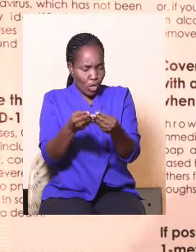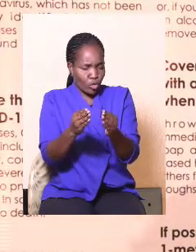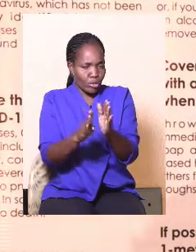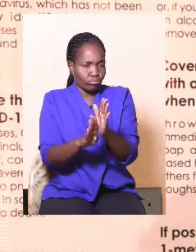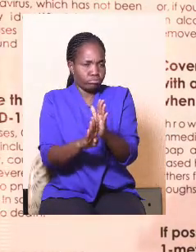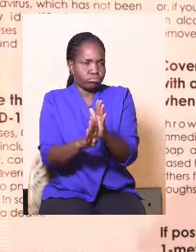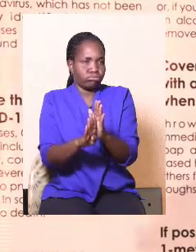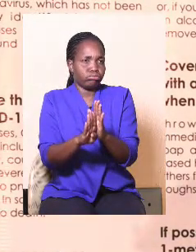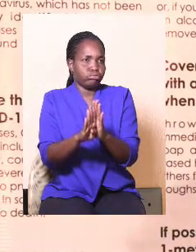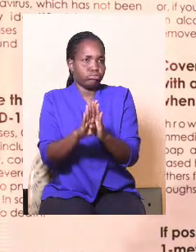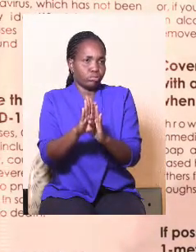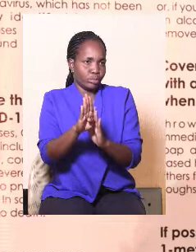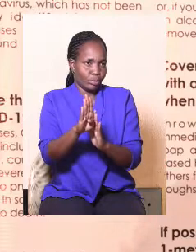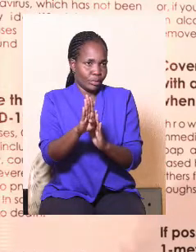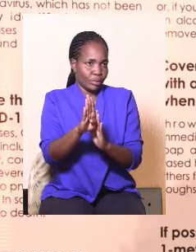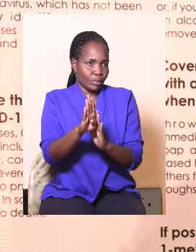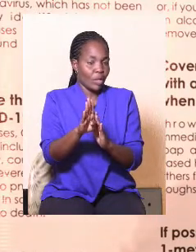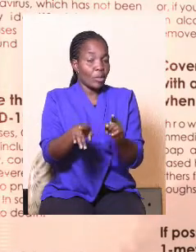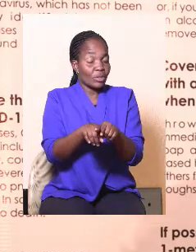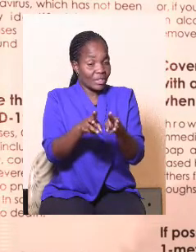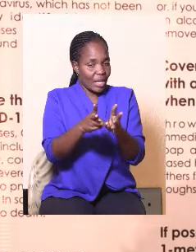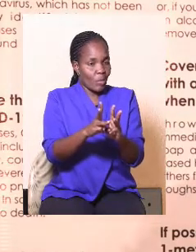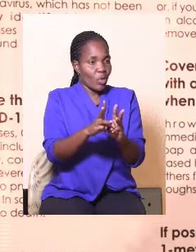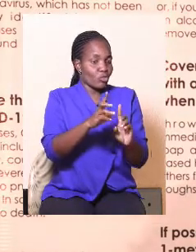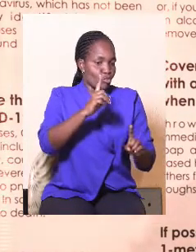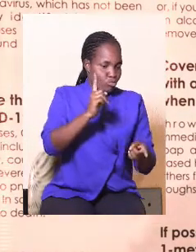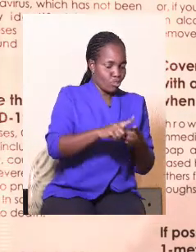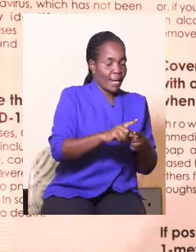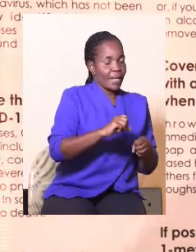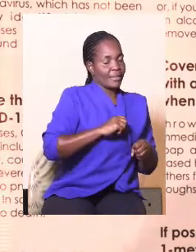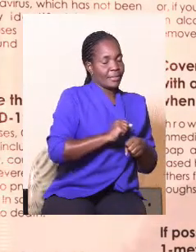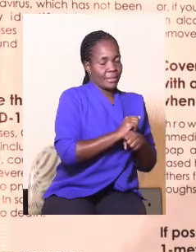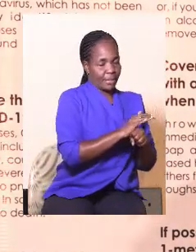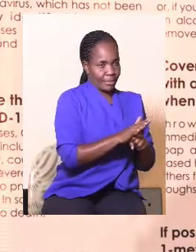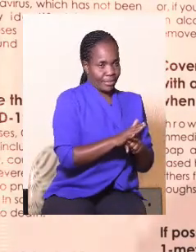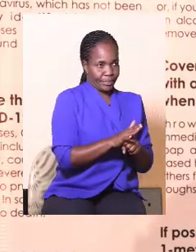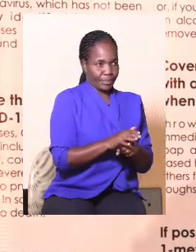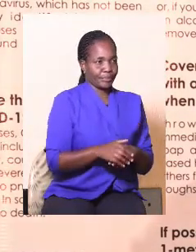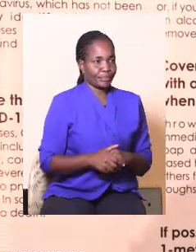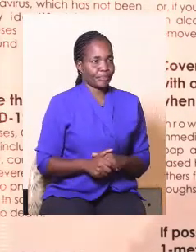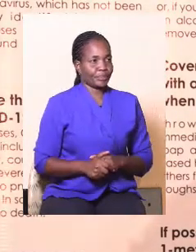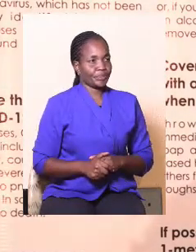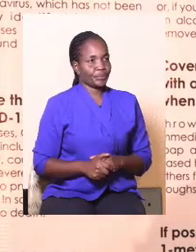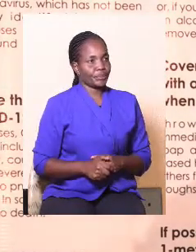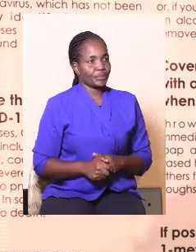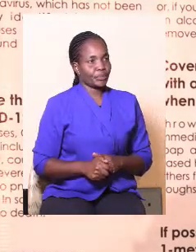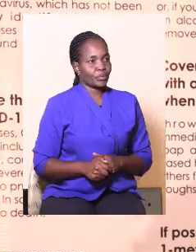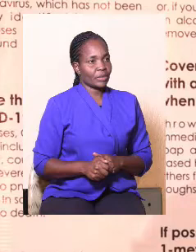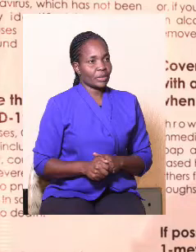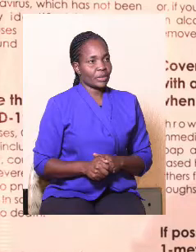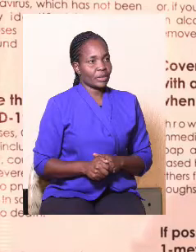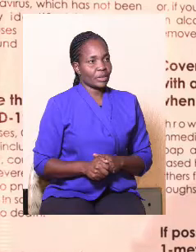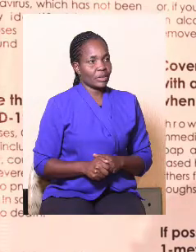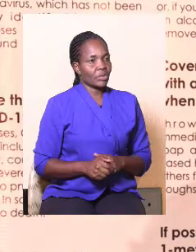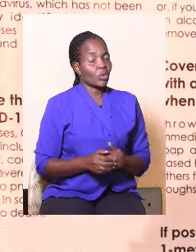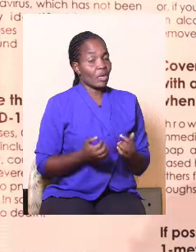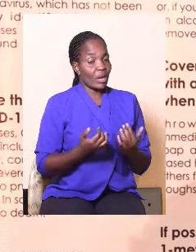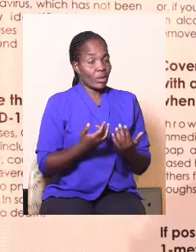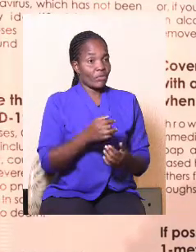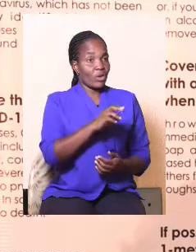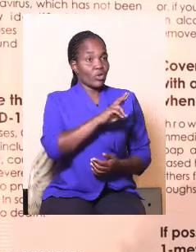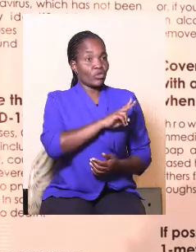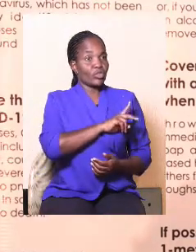without increasing the risk of transmission. So after or before 21 days are over, we